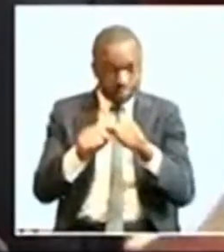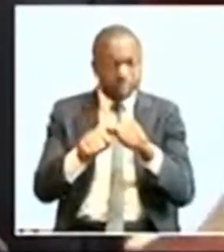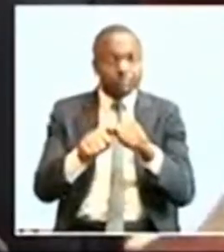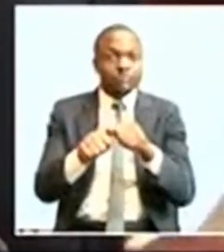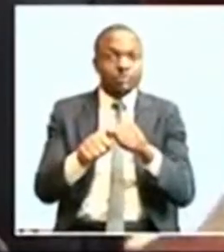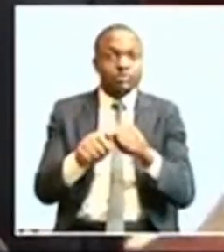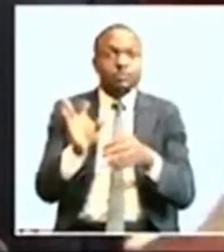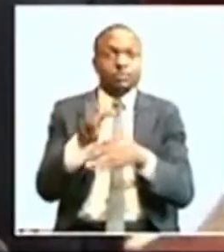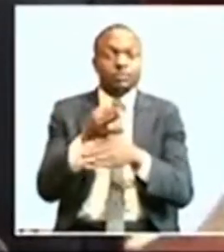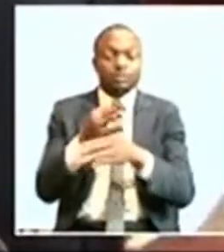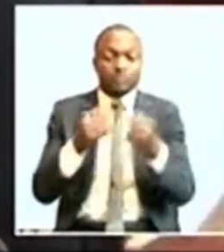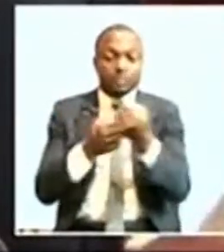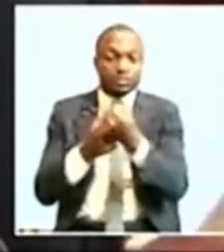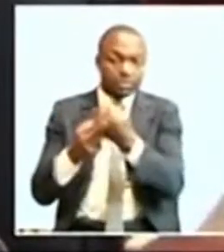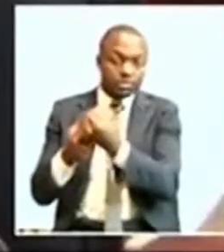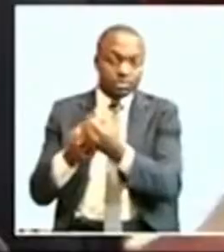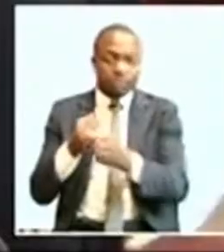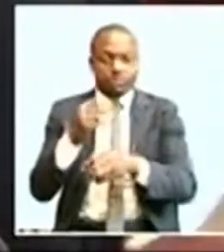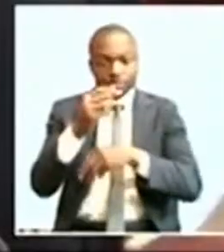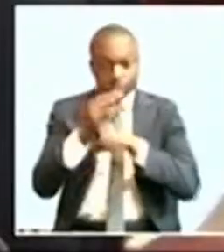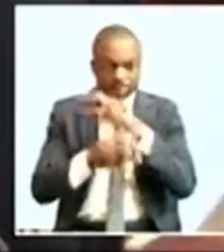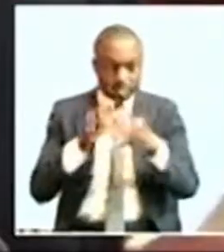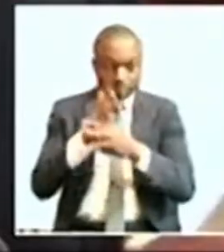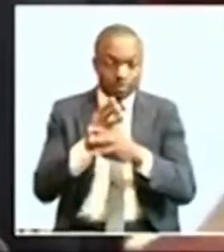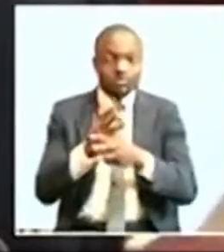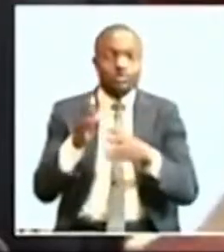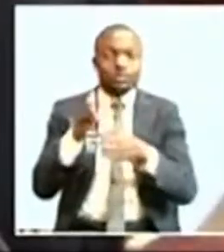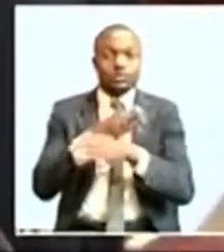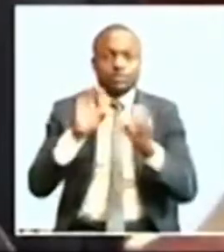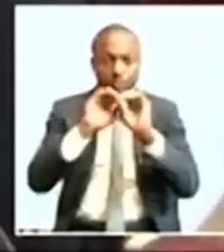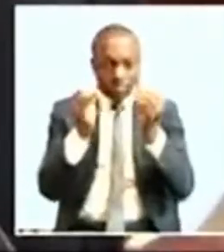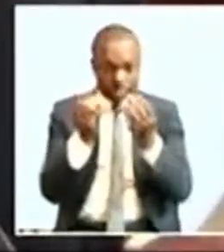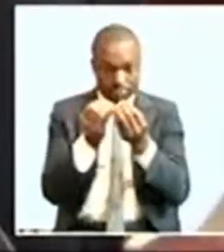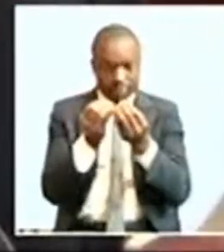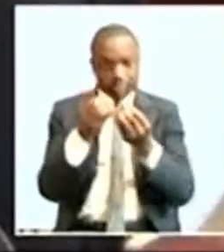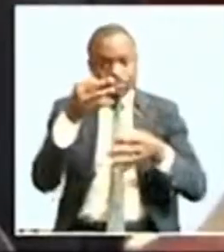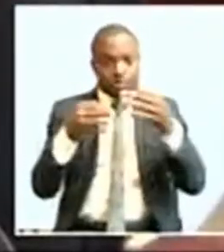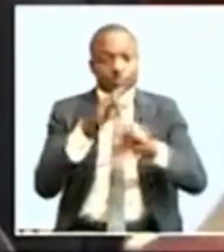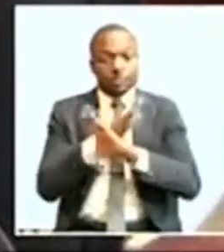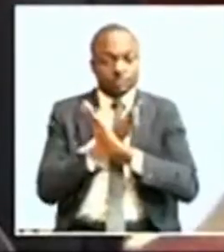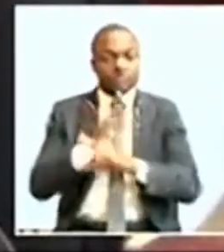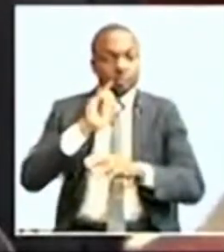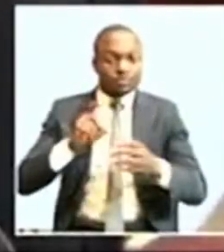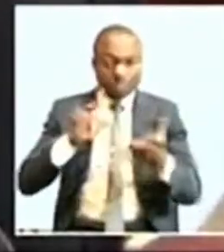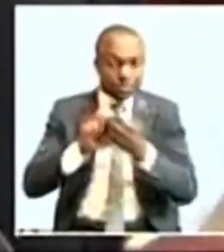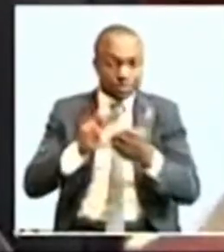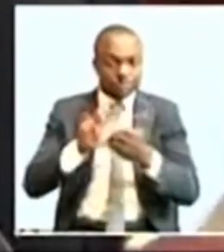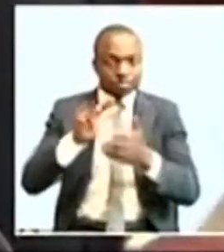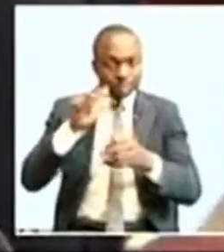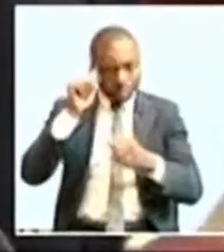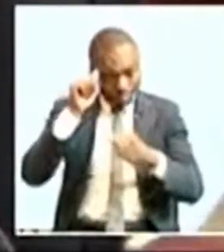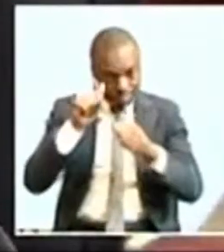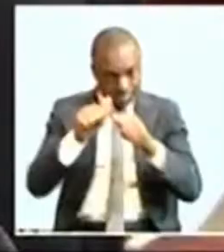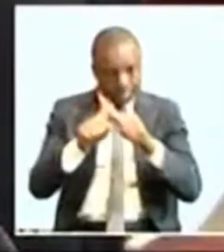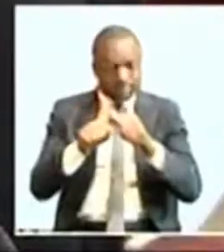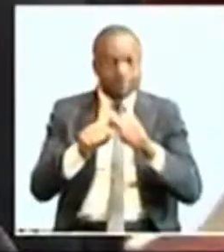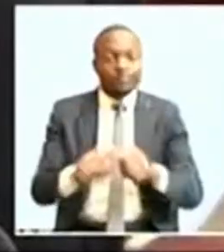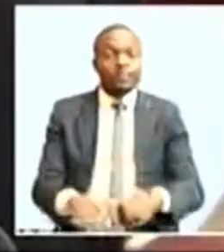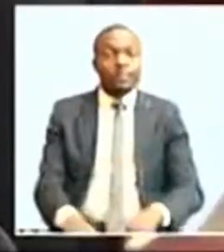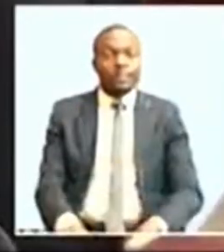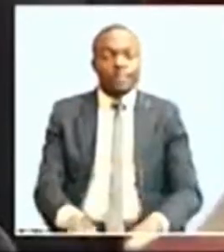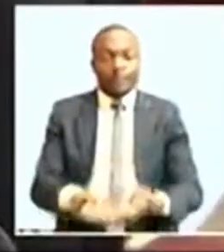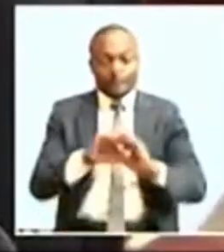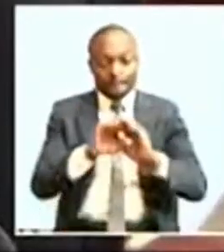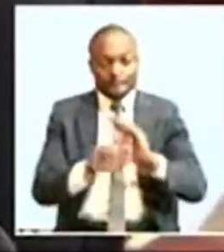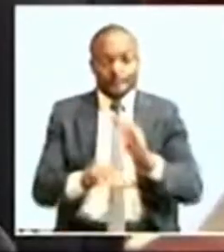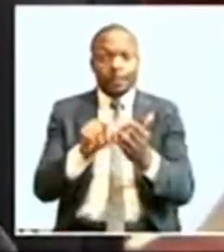on fisheries subsidies under the World Trade Organization, with particular emphasis on whether Zambia should ratify the agreement. Under